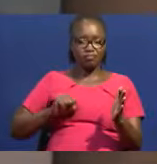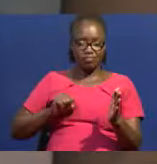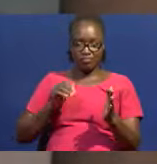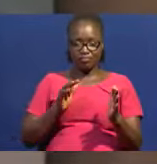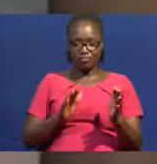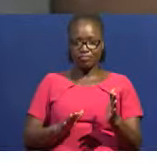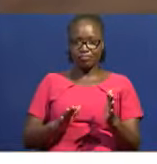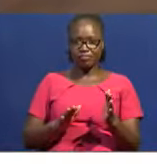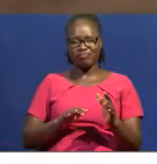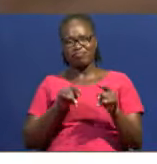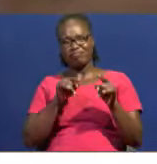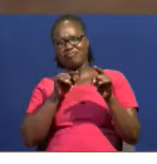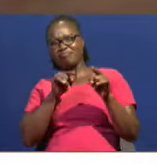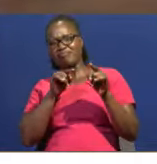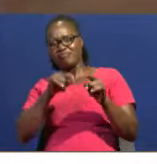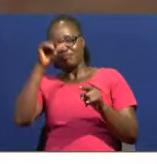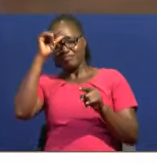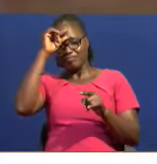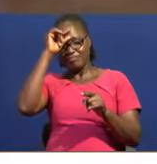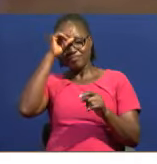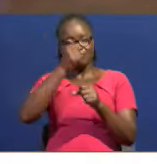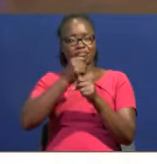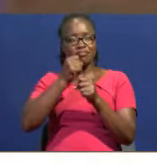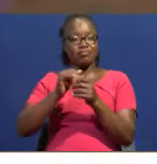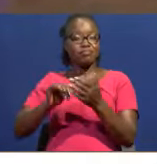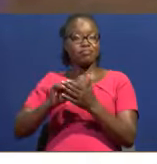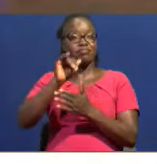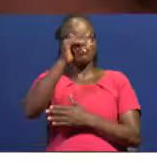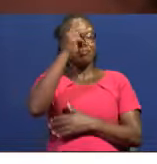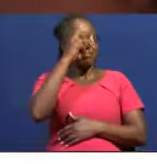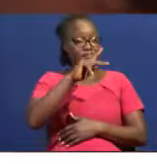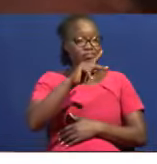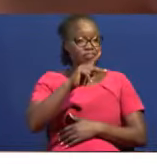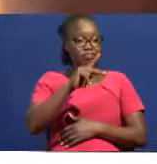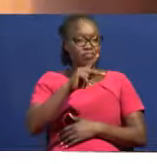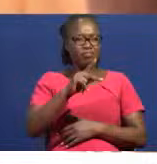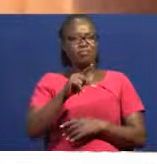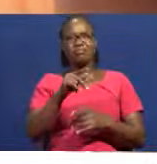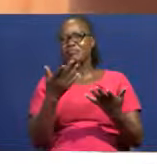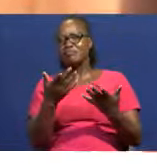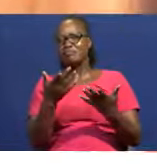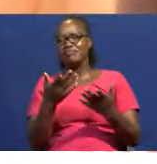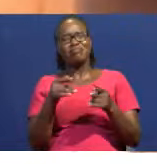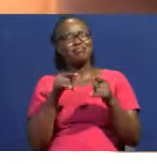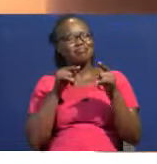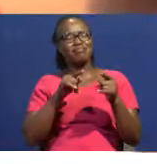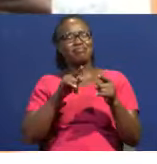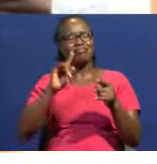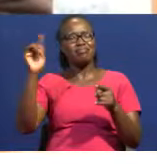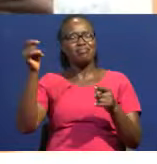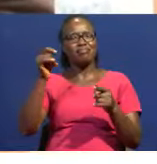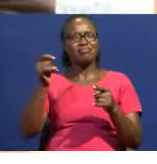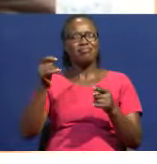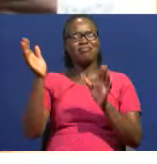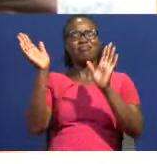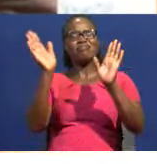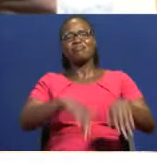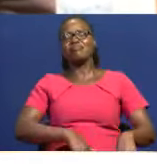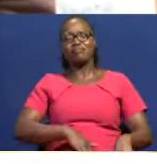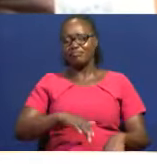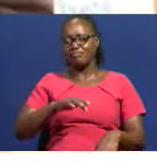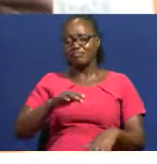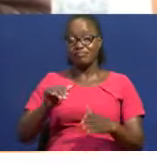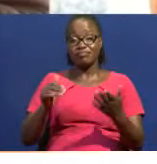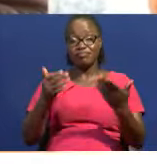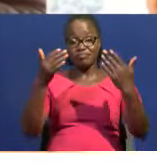Manzo has criticized the government's labor export policy. He called on Kenyans to disregard the foreign jobs while challenging the